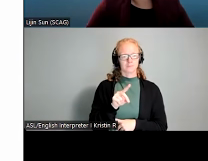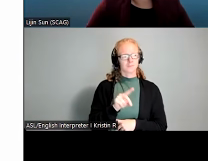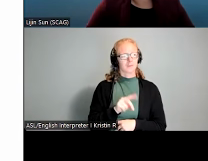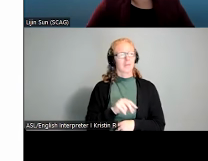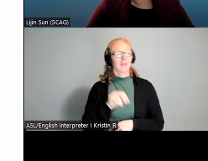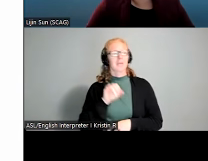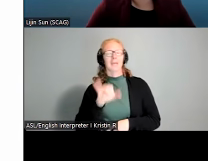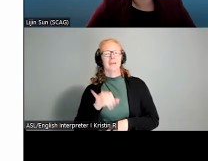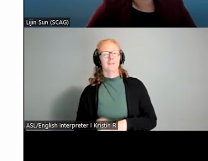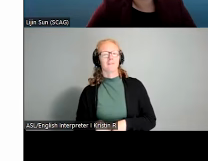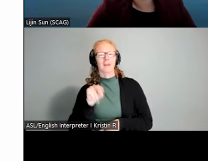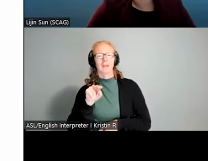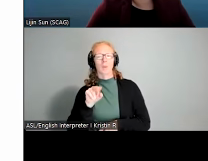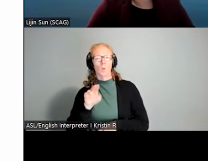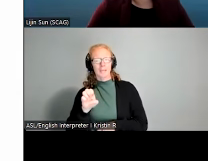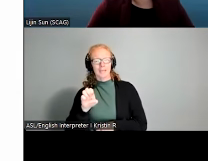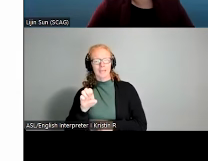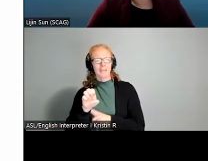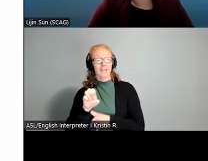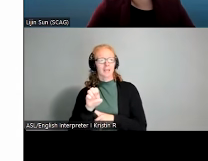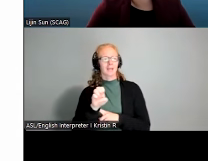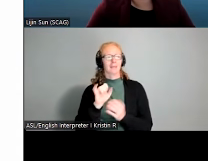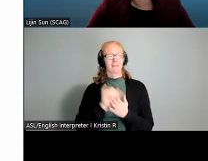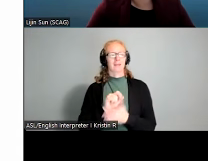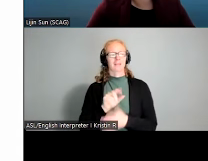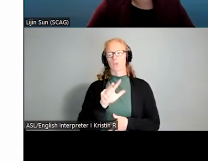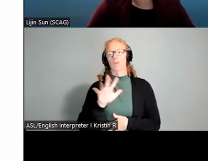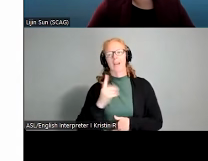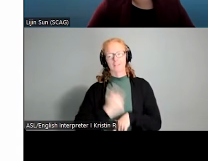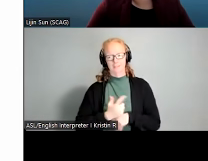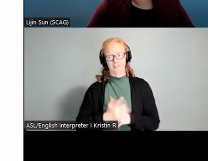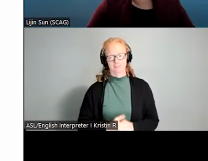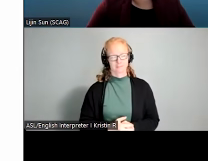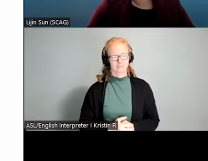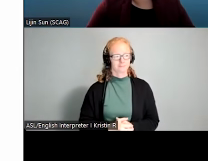filed, the statute of limitation only affords 35 days.